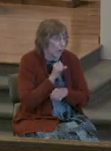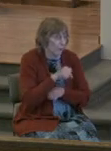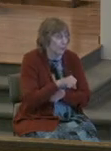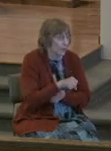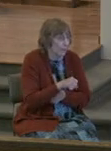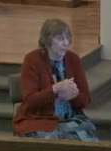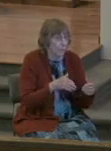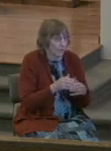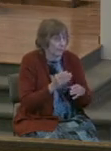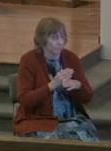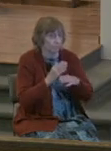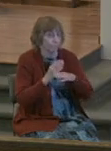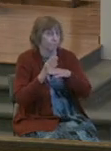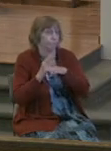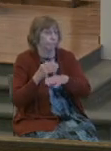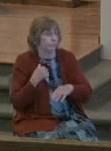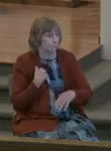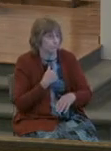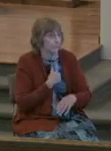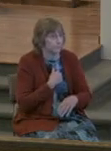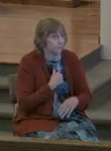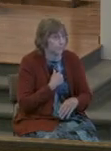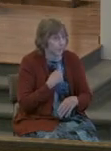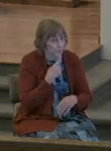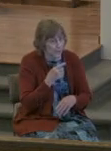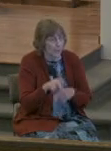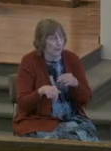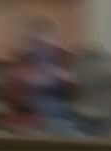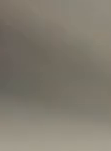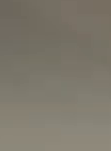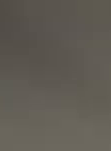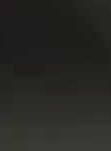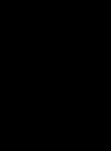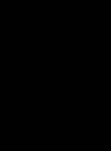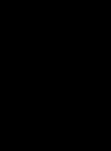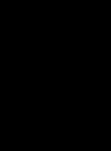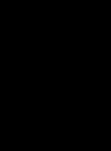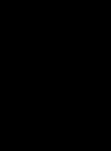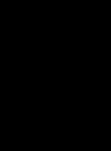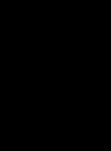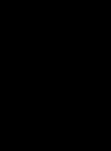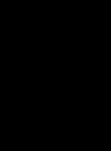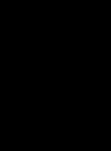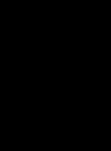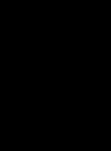whatever obstacle we may have to tell others about Jesus. Lord, I thank you.